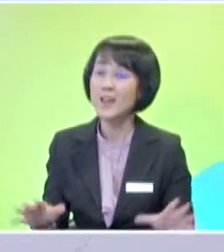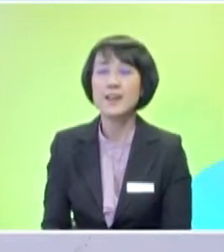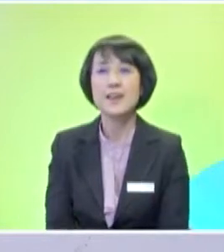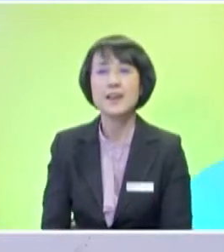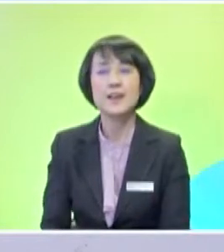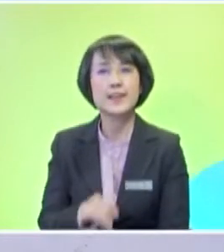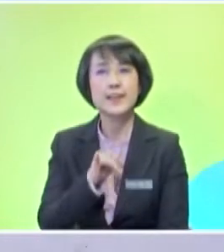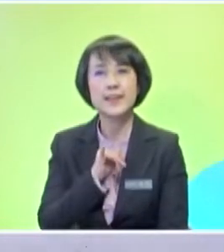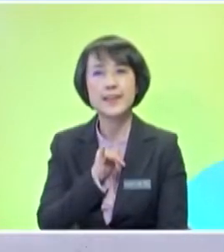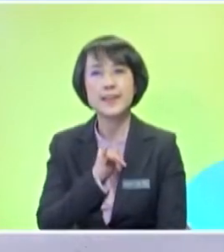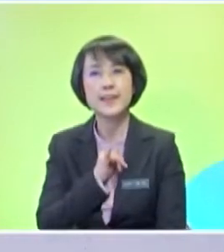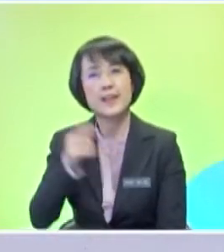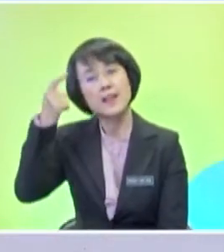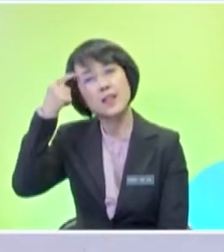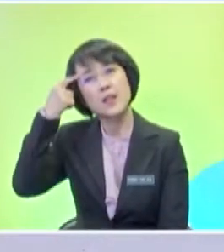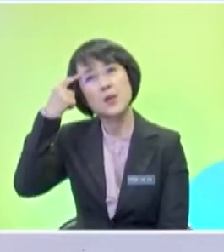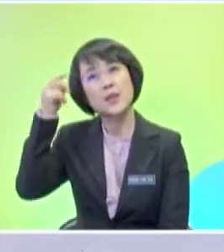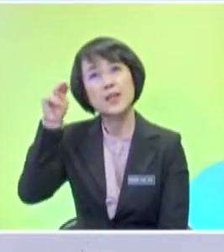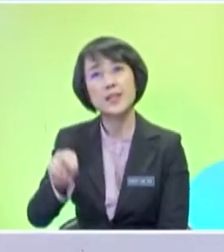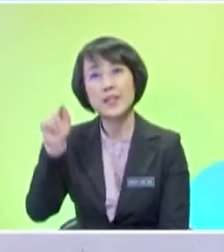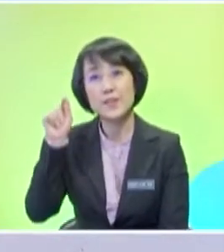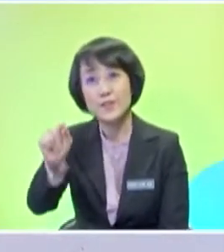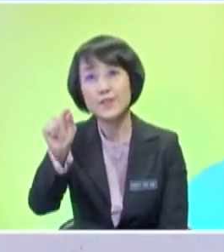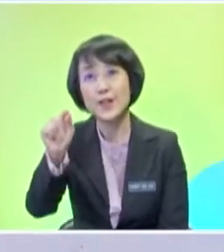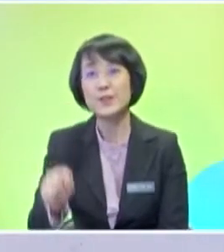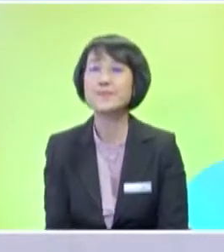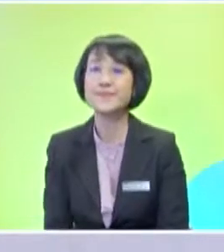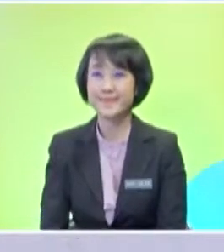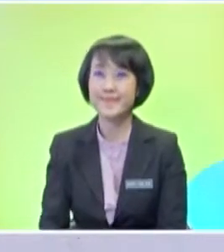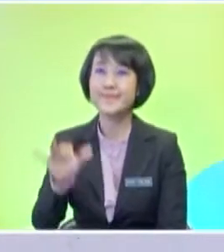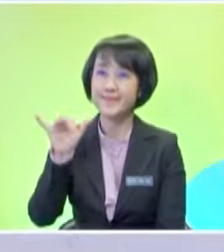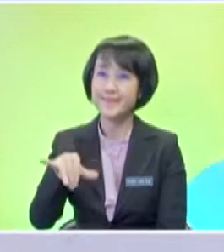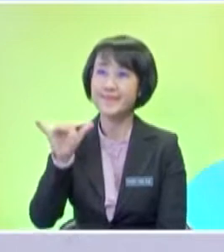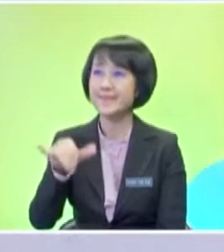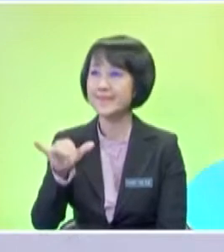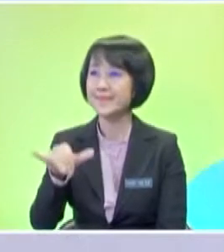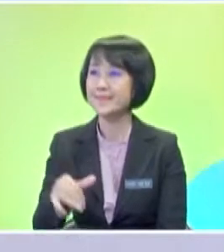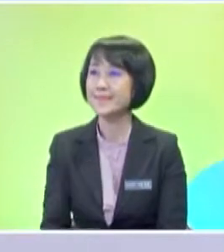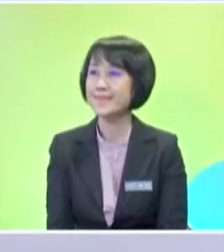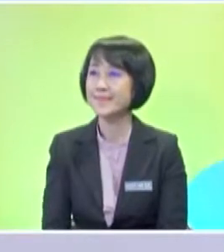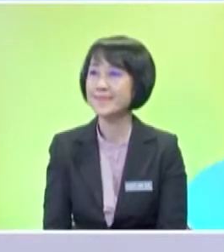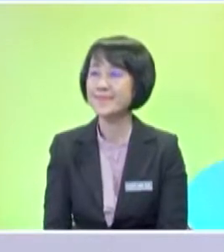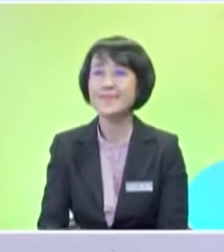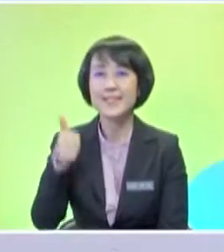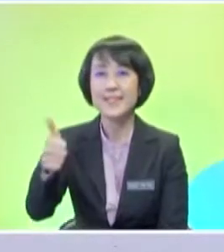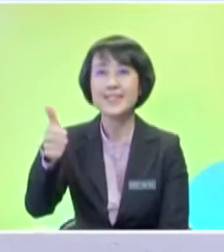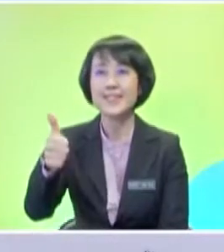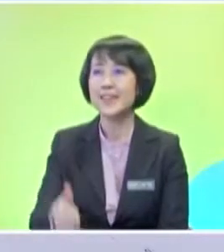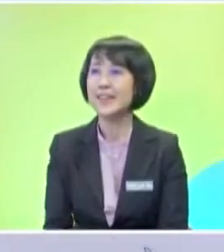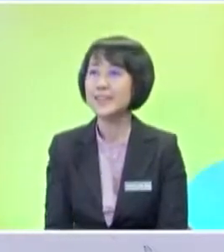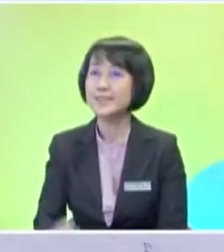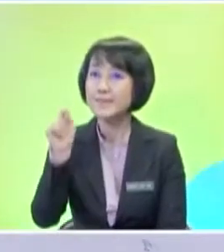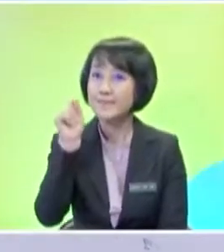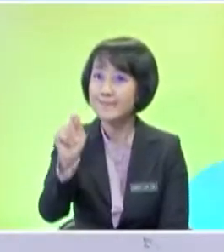think we still need a full stop. Yes. At the end of the sentence. At the end of the sentence. Okay, good job.